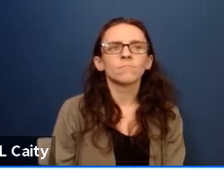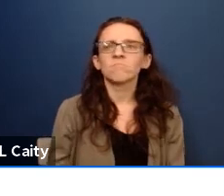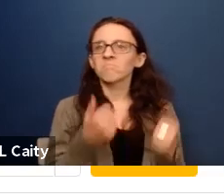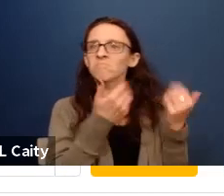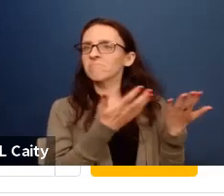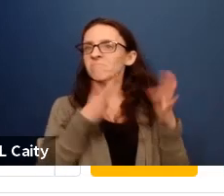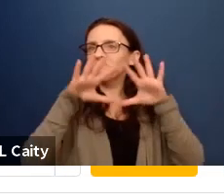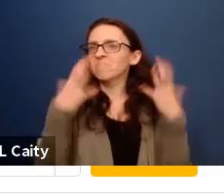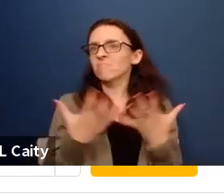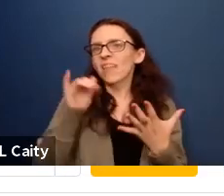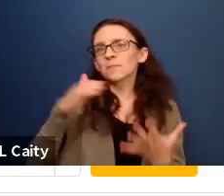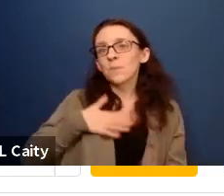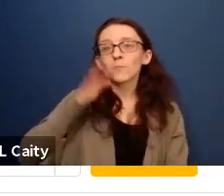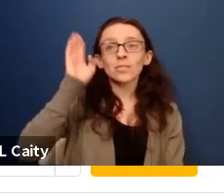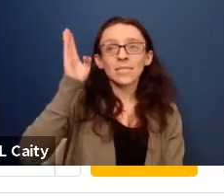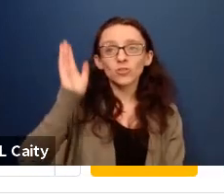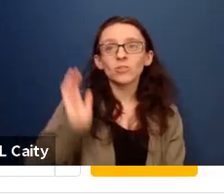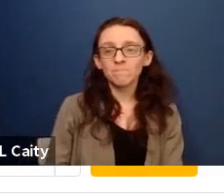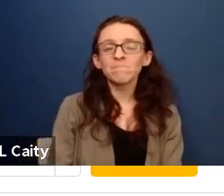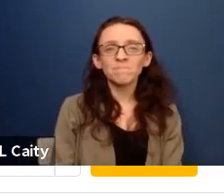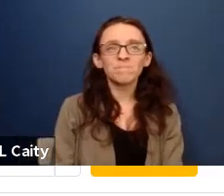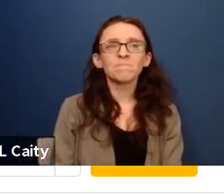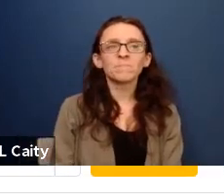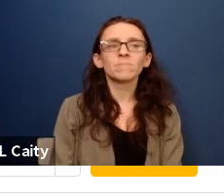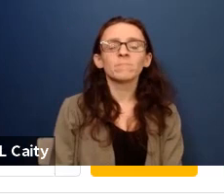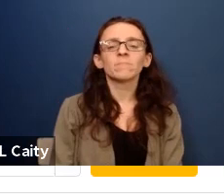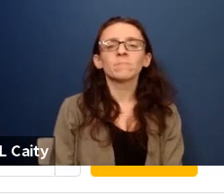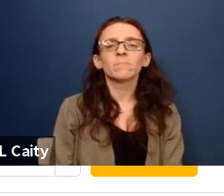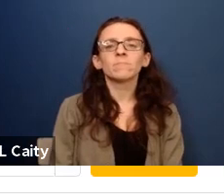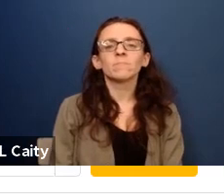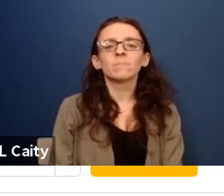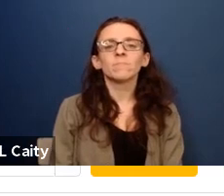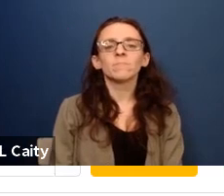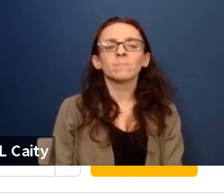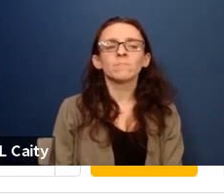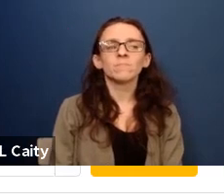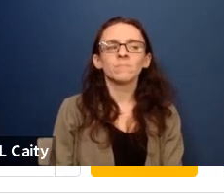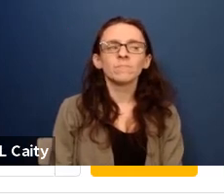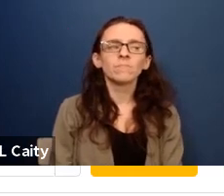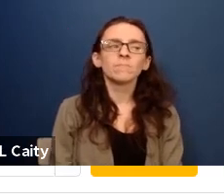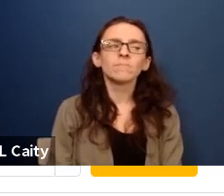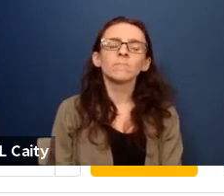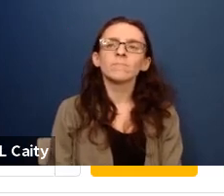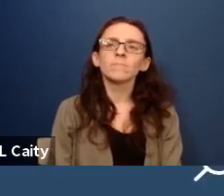it for my presentation, but you'll also get